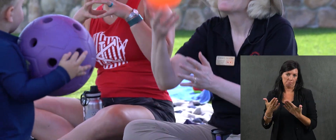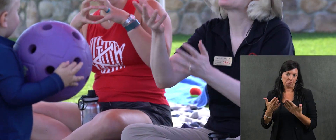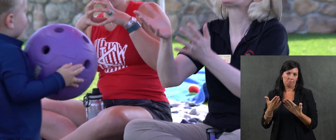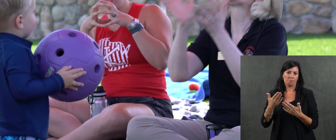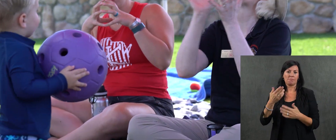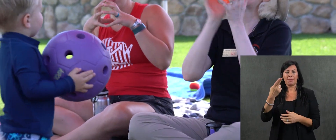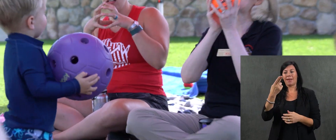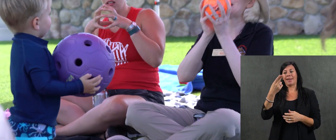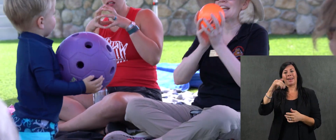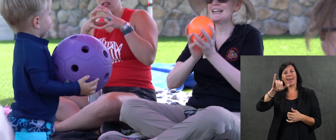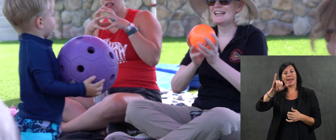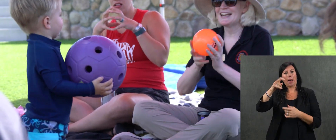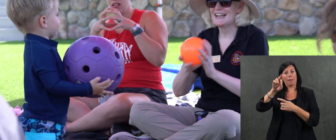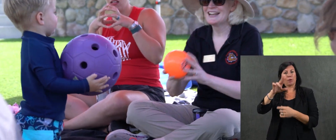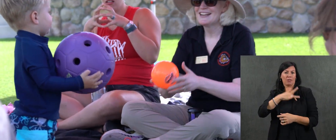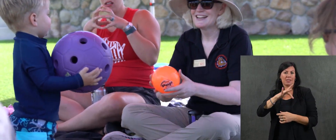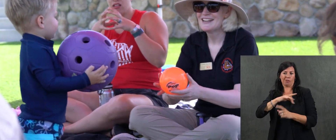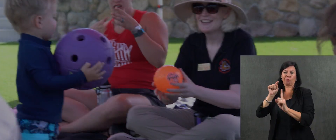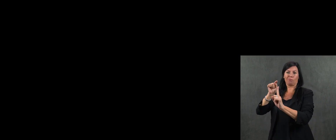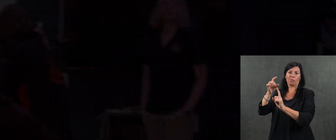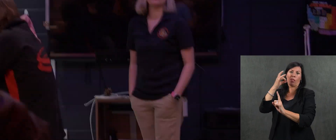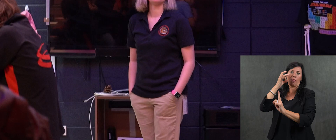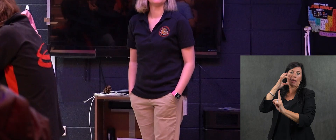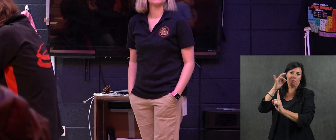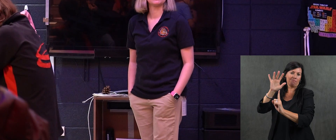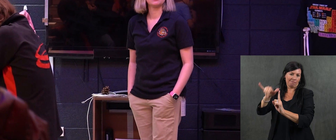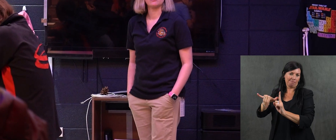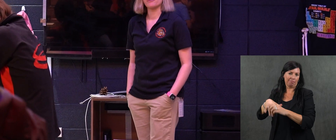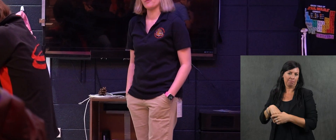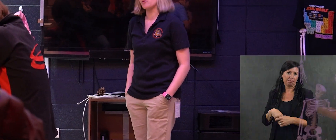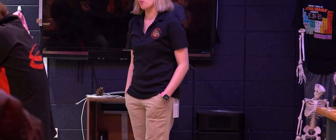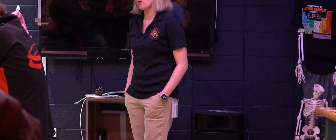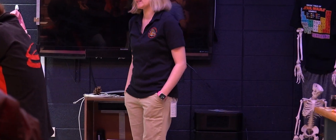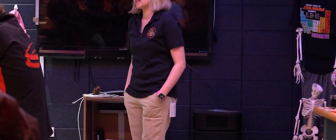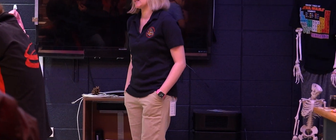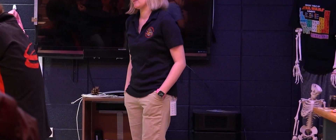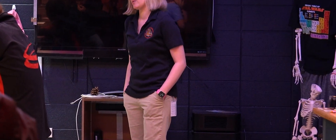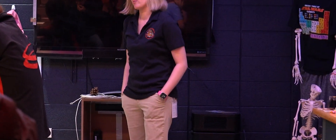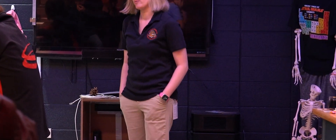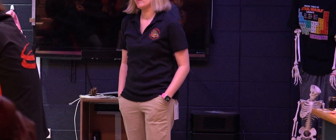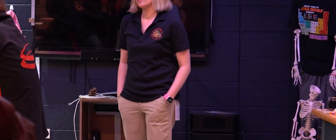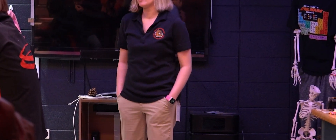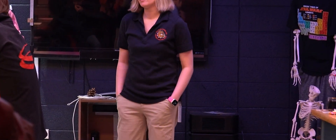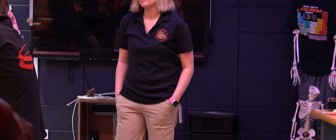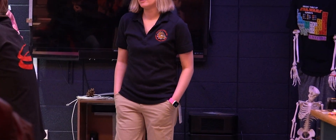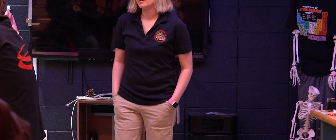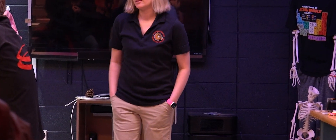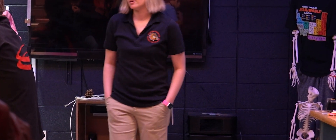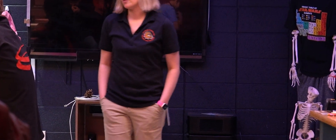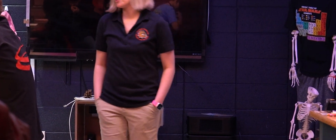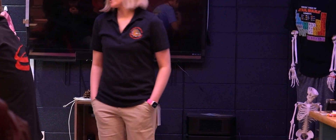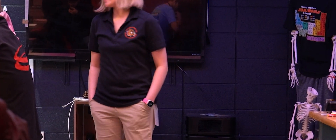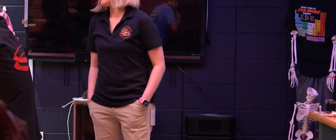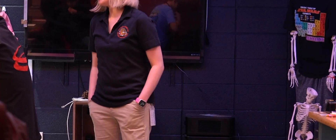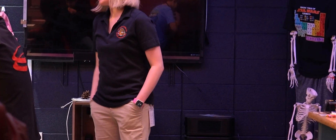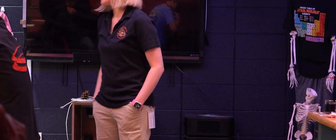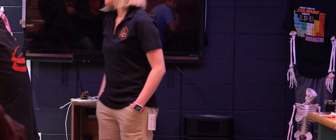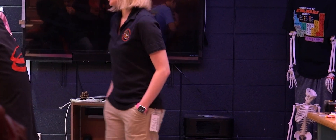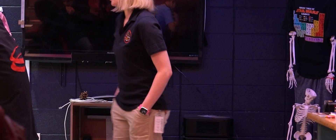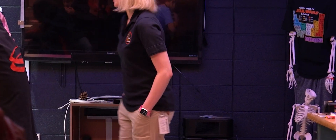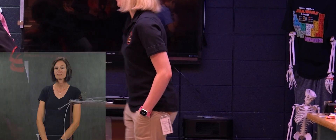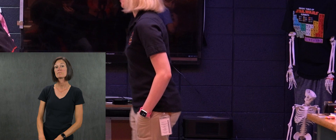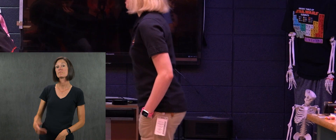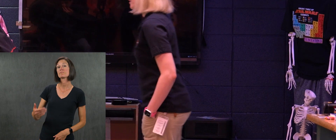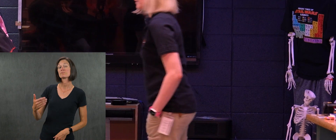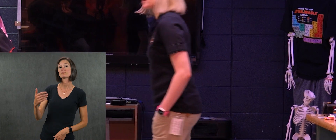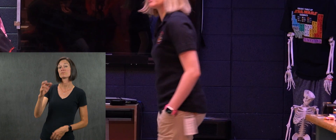Cheryl talks to a boy, tosses a ball up, and catches it. Christina stands and speaks in a classroom. Title: Christina Cortez, CSDB teacher. Christina sits in front of a